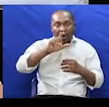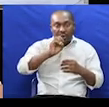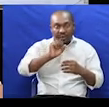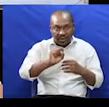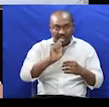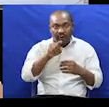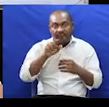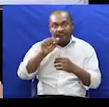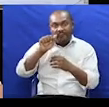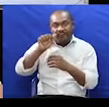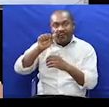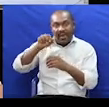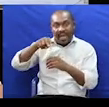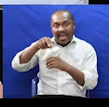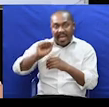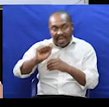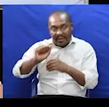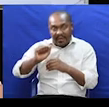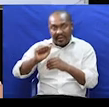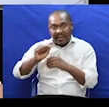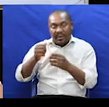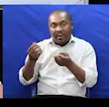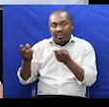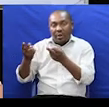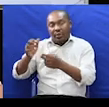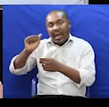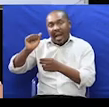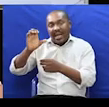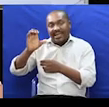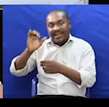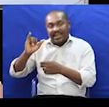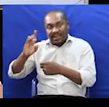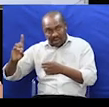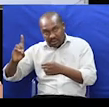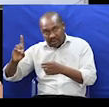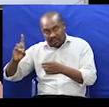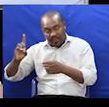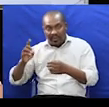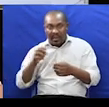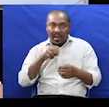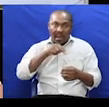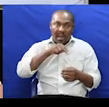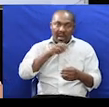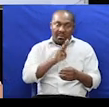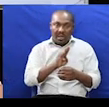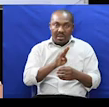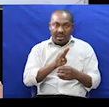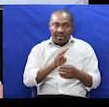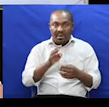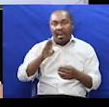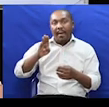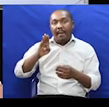MA, VA, and NA belong to acid. This is molarity of acid, volume of acid, number of moles of